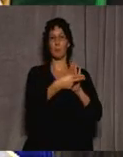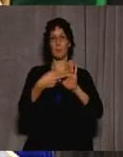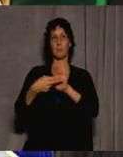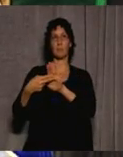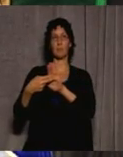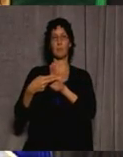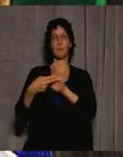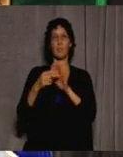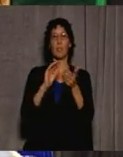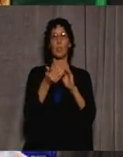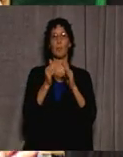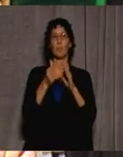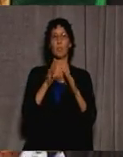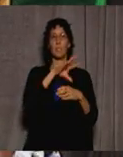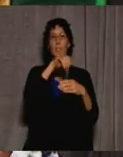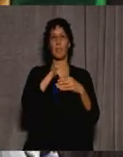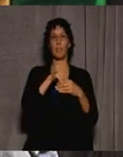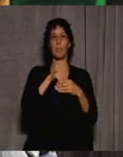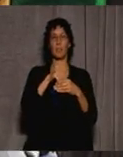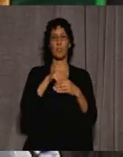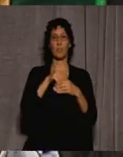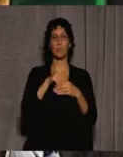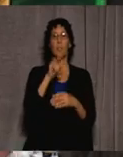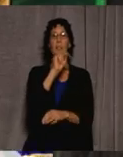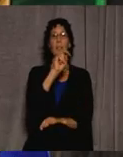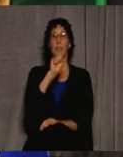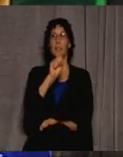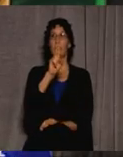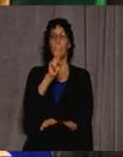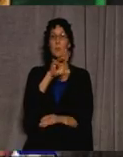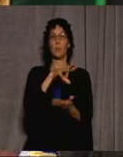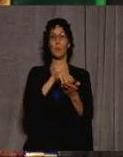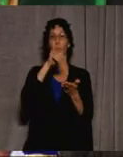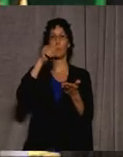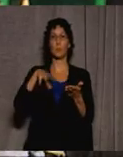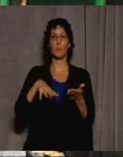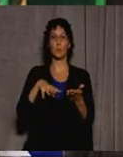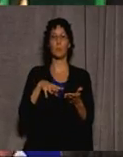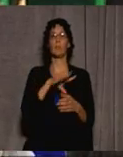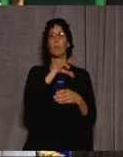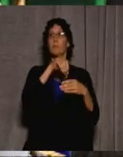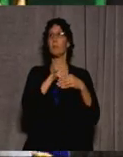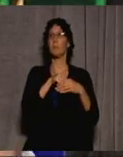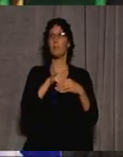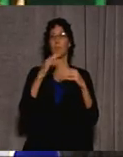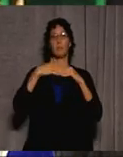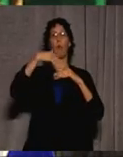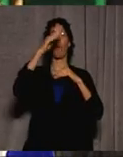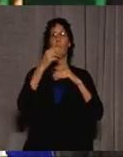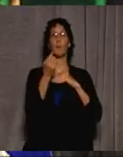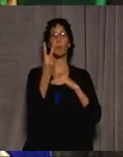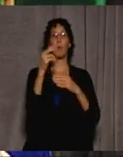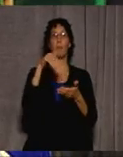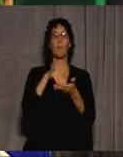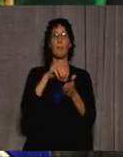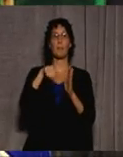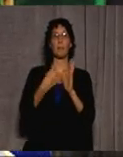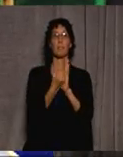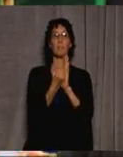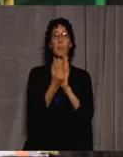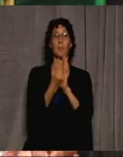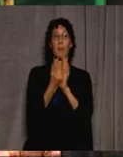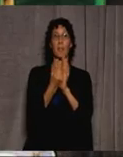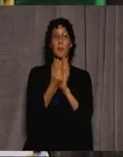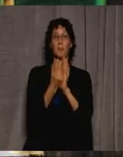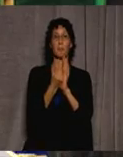engaged. NSU students last year logged over 12,000 hours